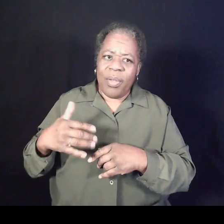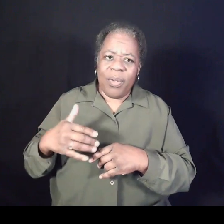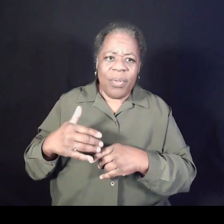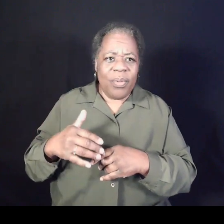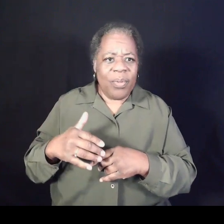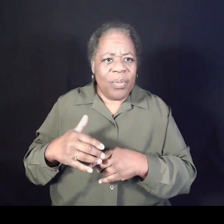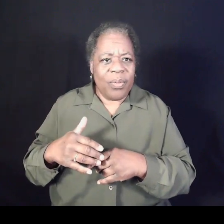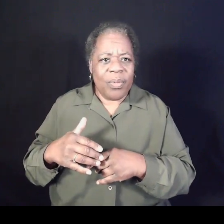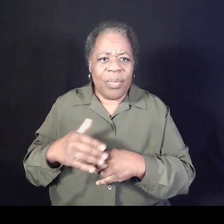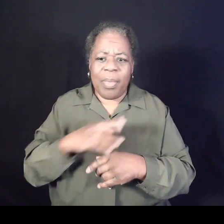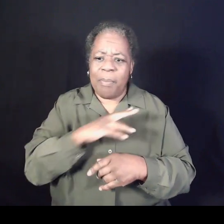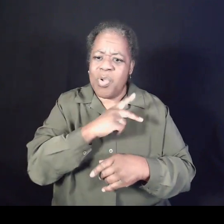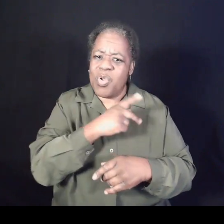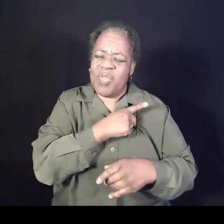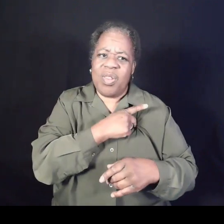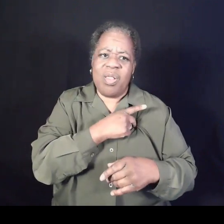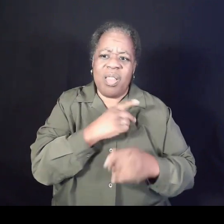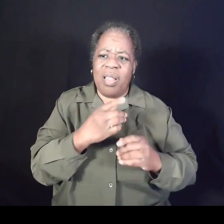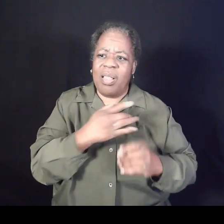so personal.